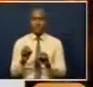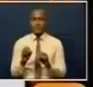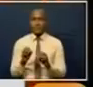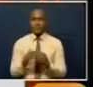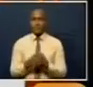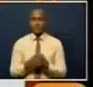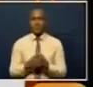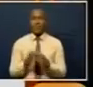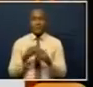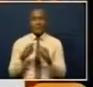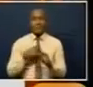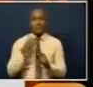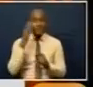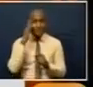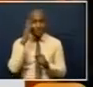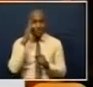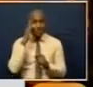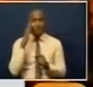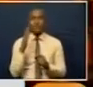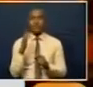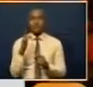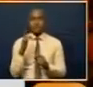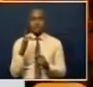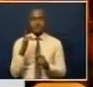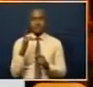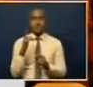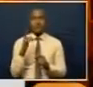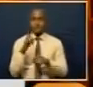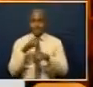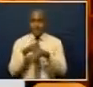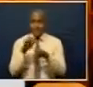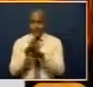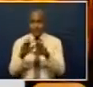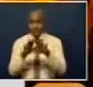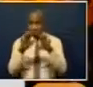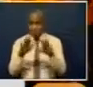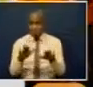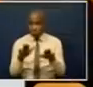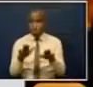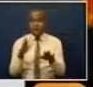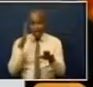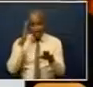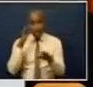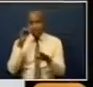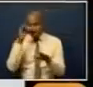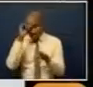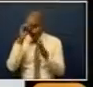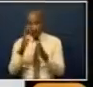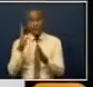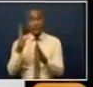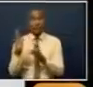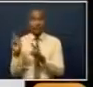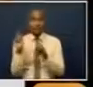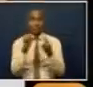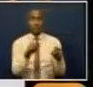I'm sure he'll be one of the first people once it's settled. Because it must end, you know, it must end.